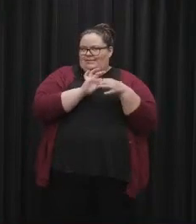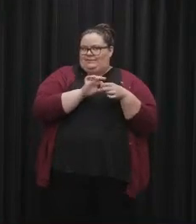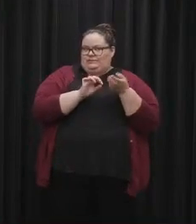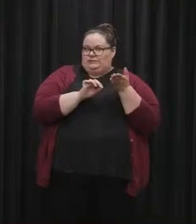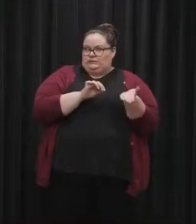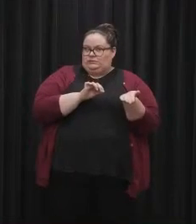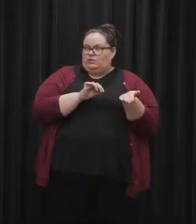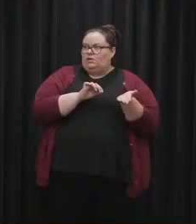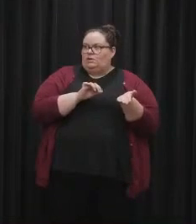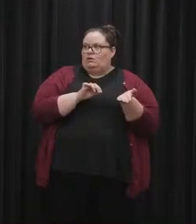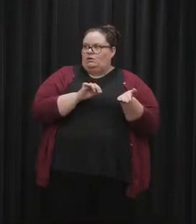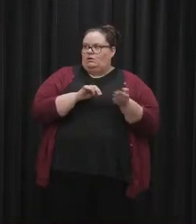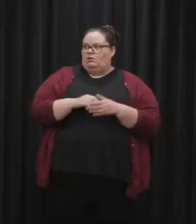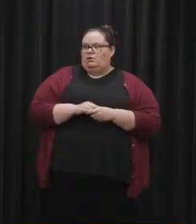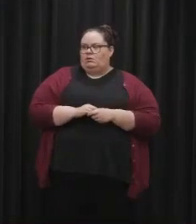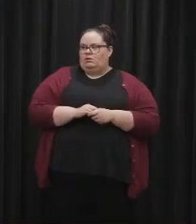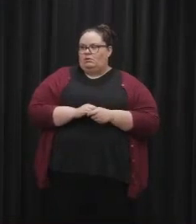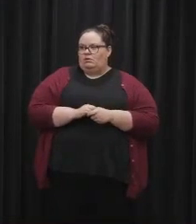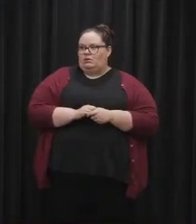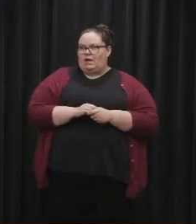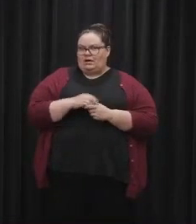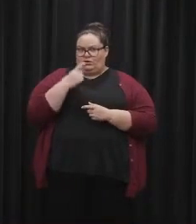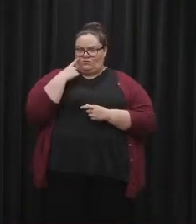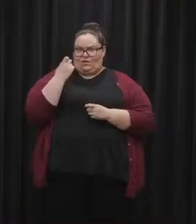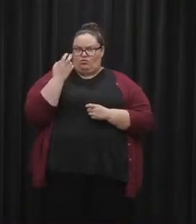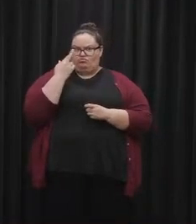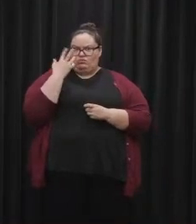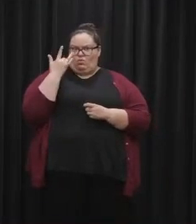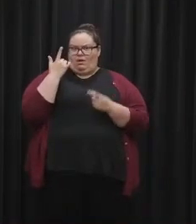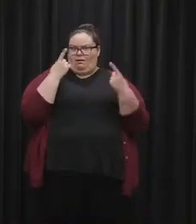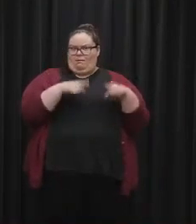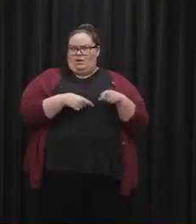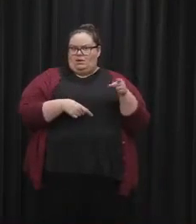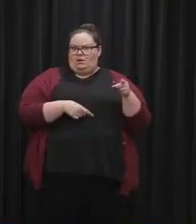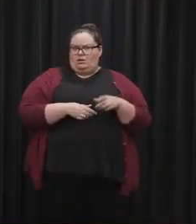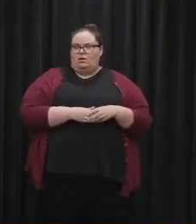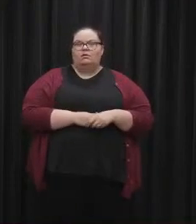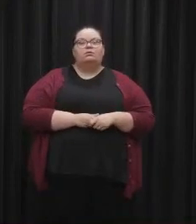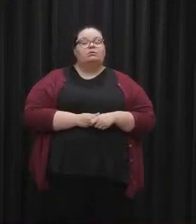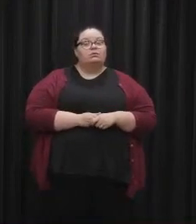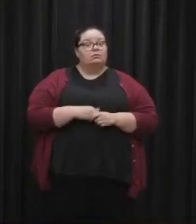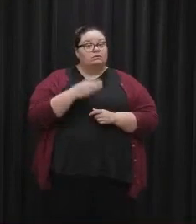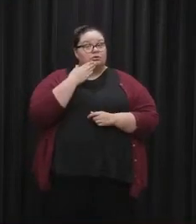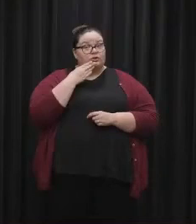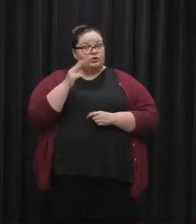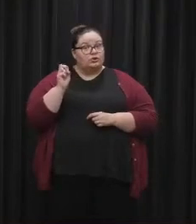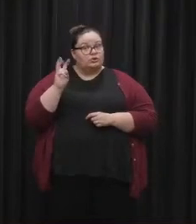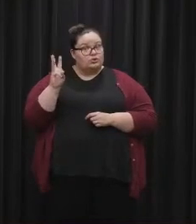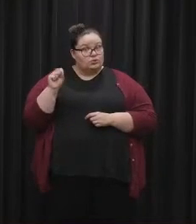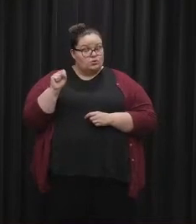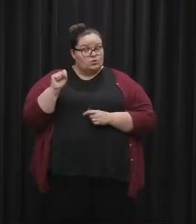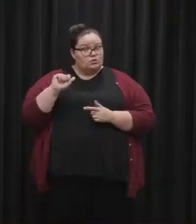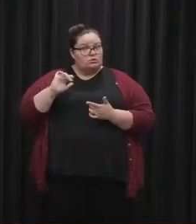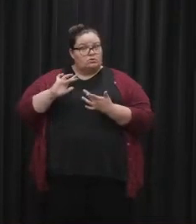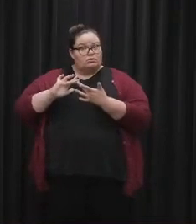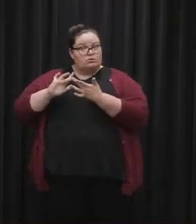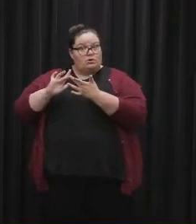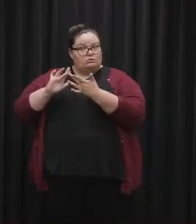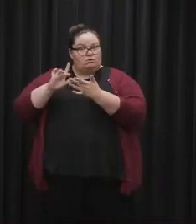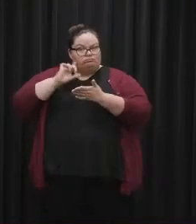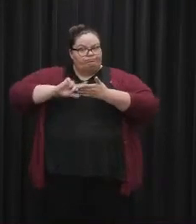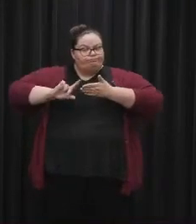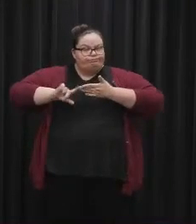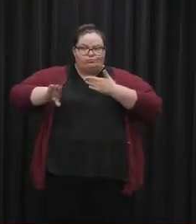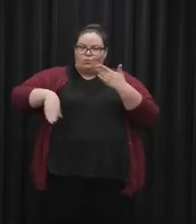that, and whether you've found the source of the outbreak. So the good news is the contacts have